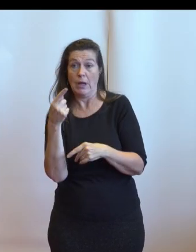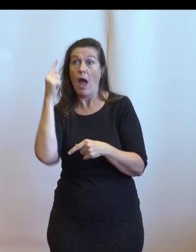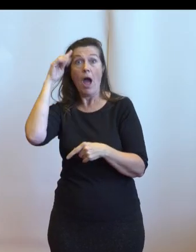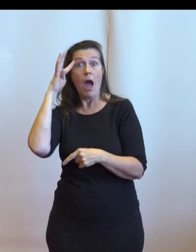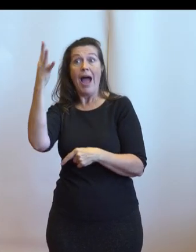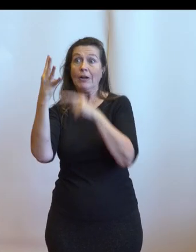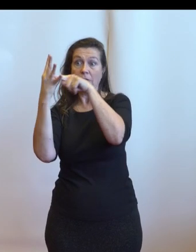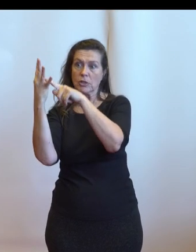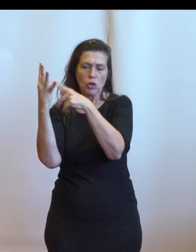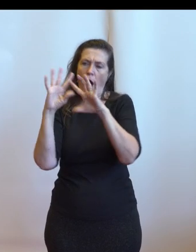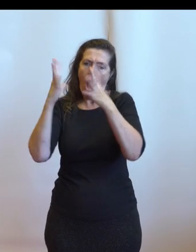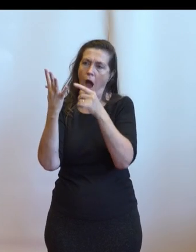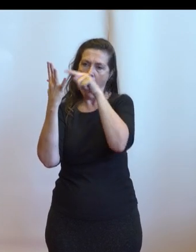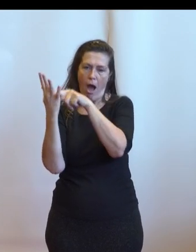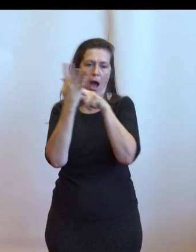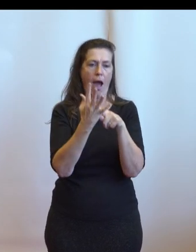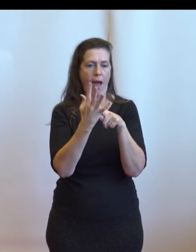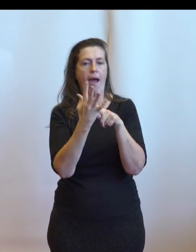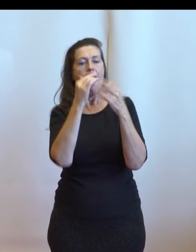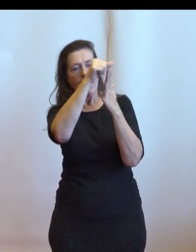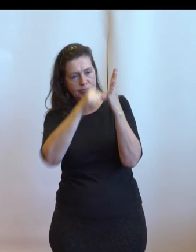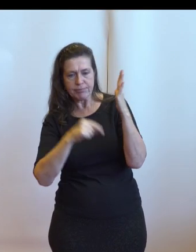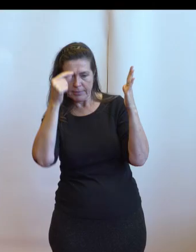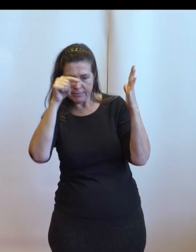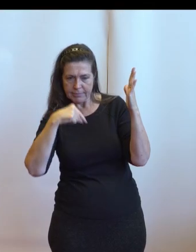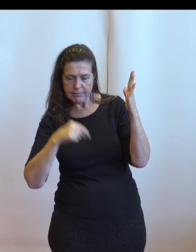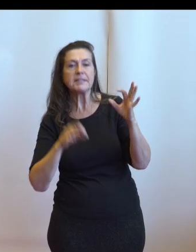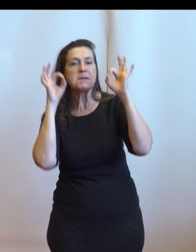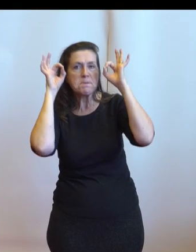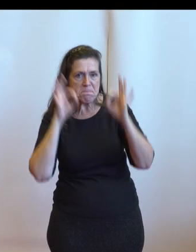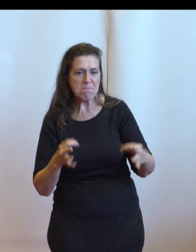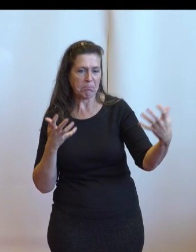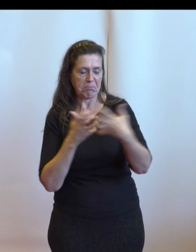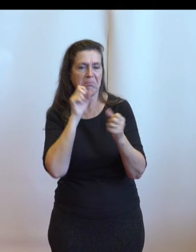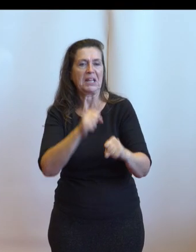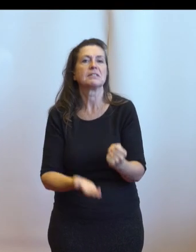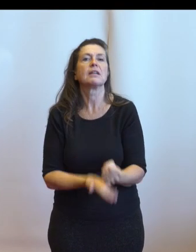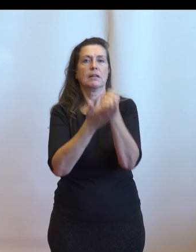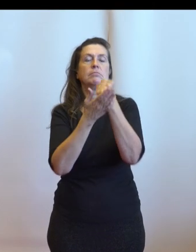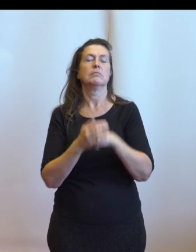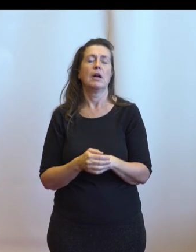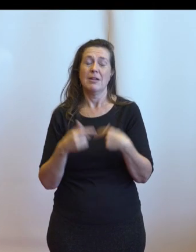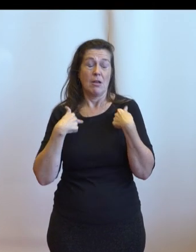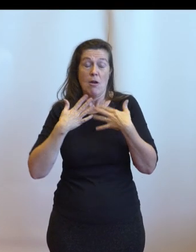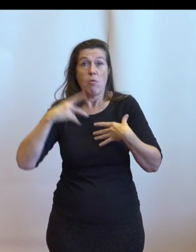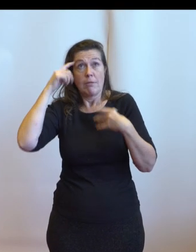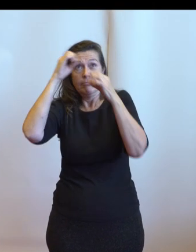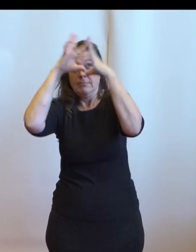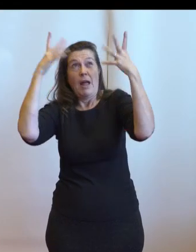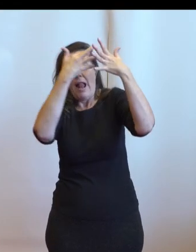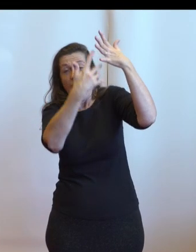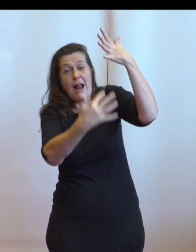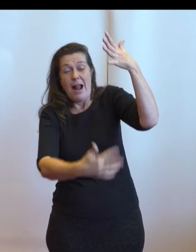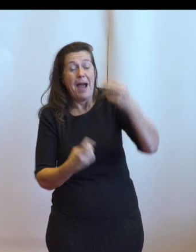help them. So we have been lucky to have to make some choices because there were so many things that we could have done, but